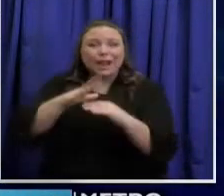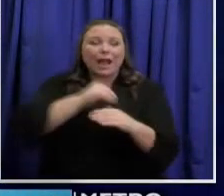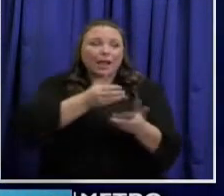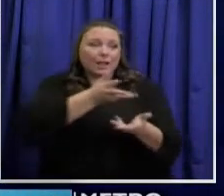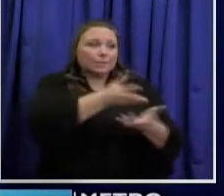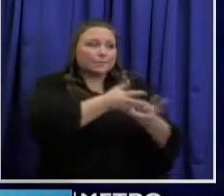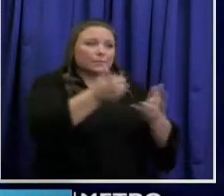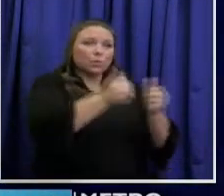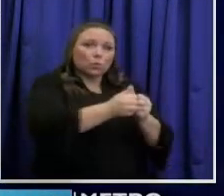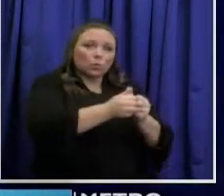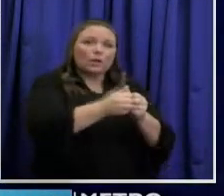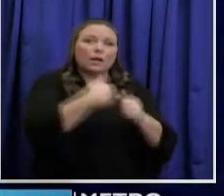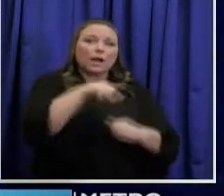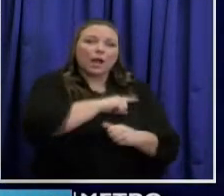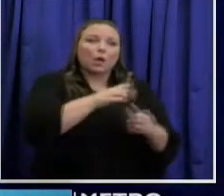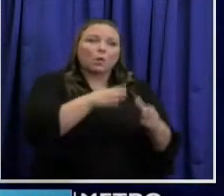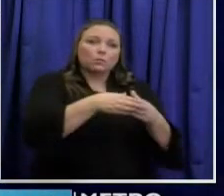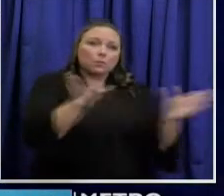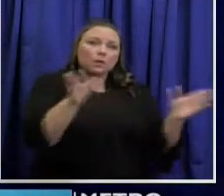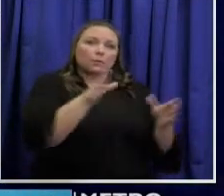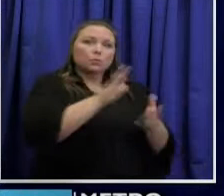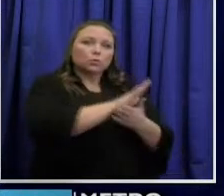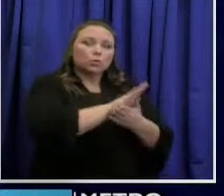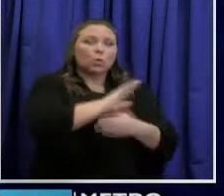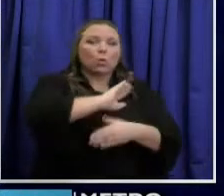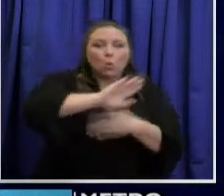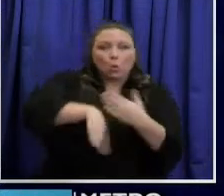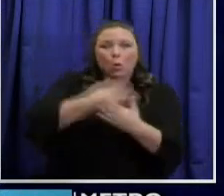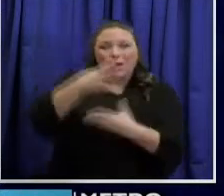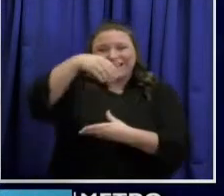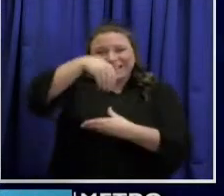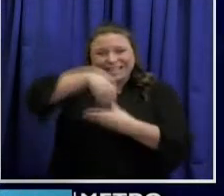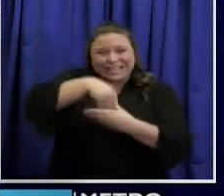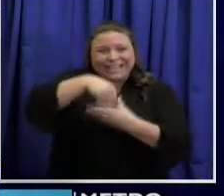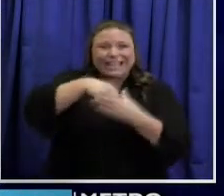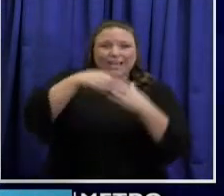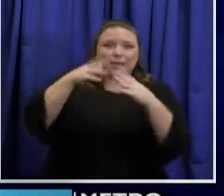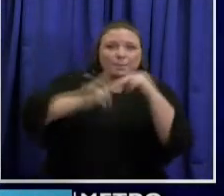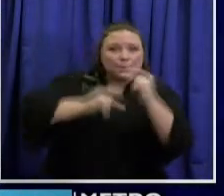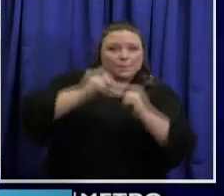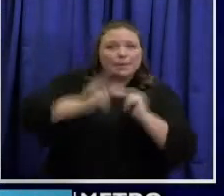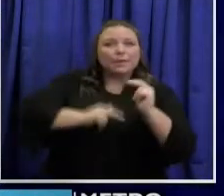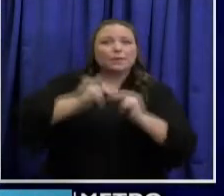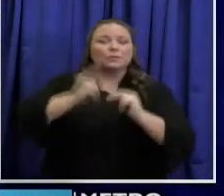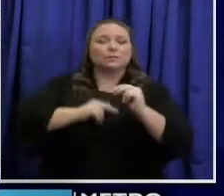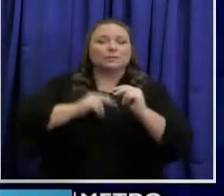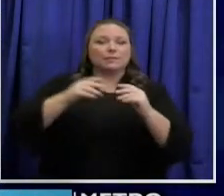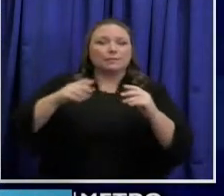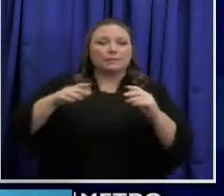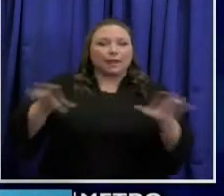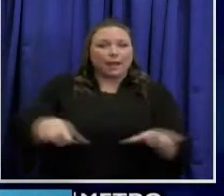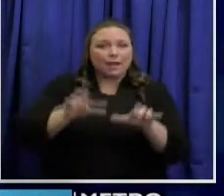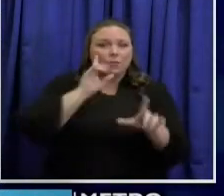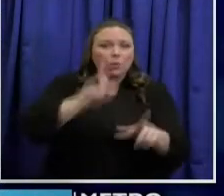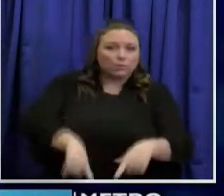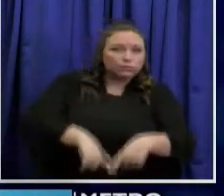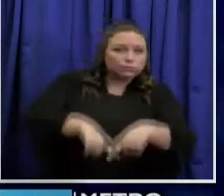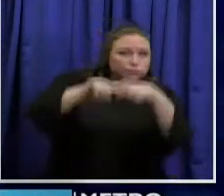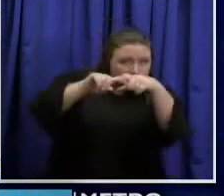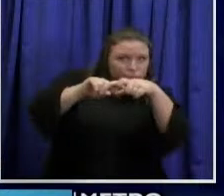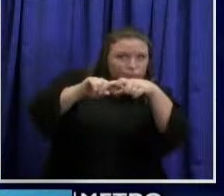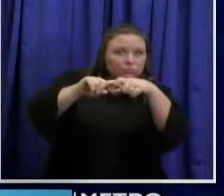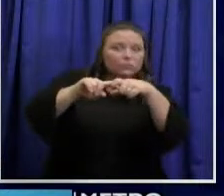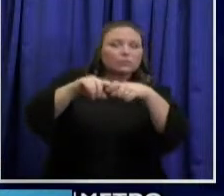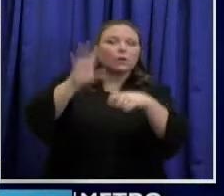leadership of Metro Nashville Public Schools, all indoor extracurricular activity will be paused until